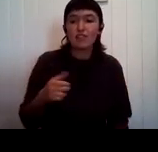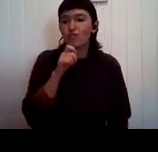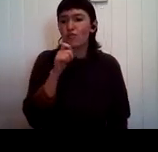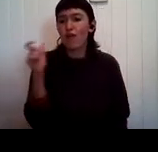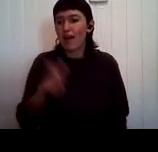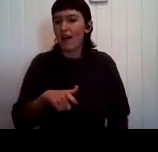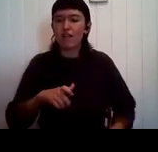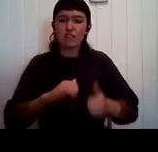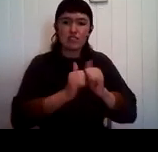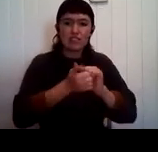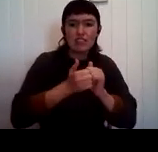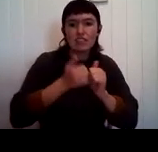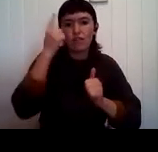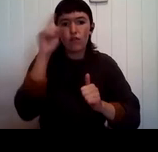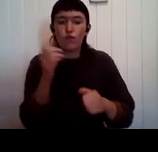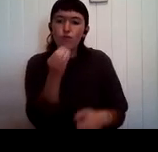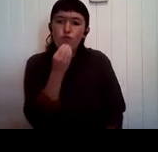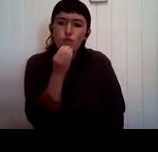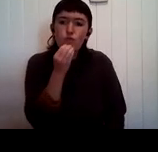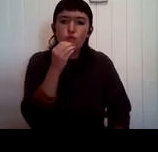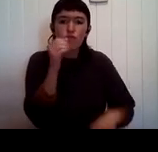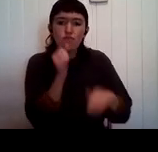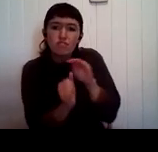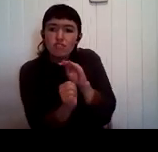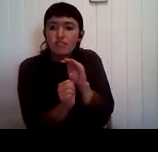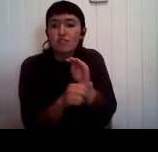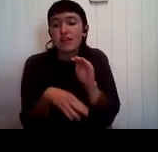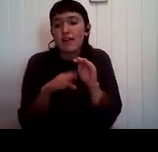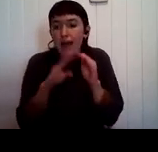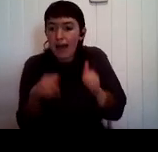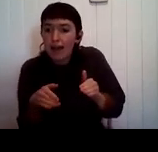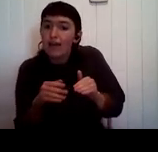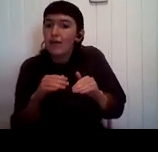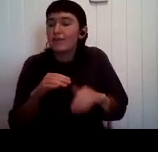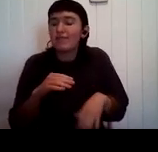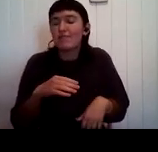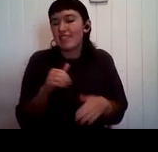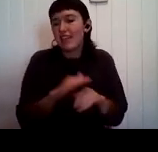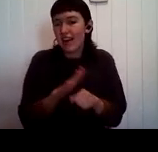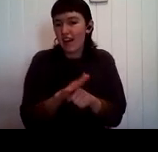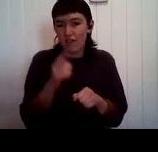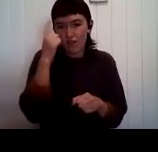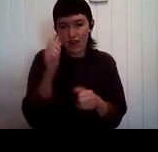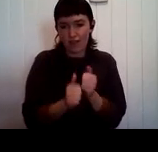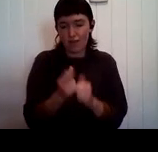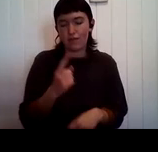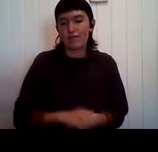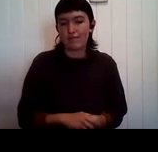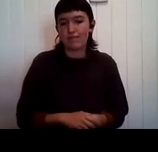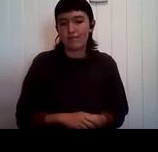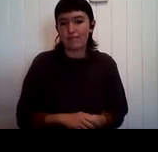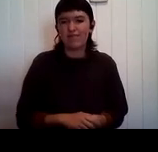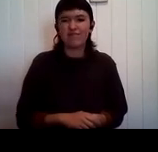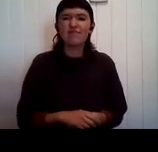shelter. There's enough space and shelter for everybody. And then